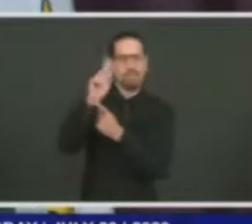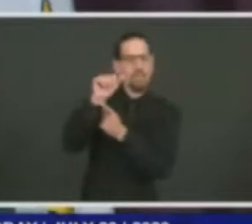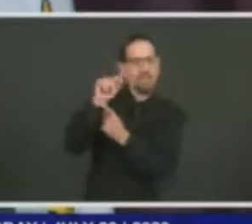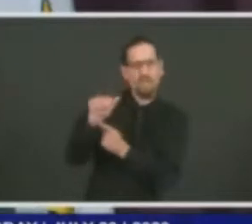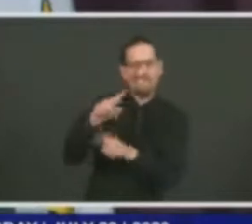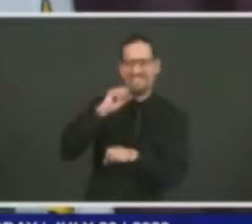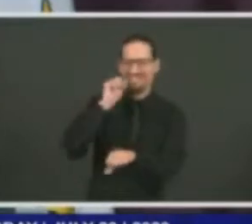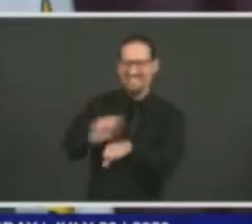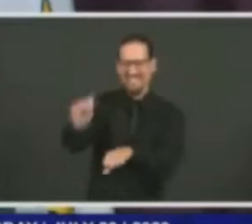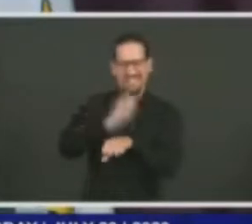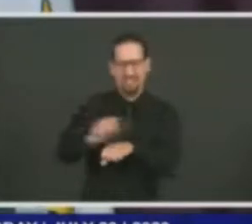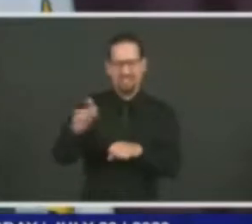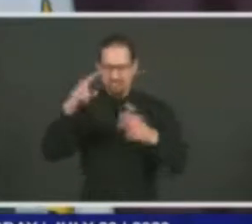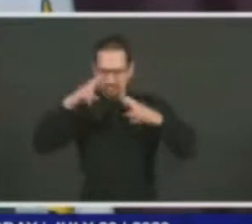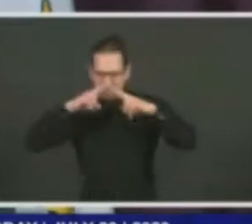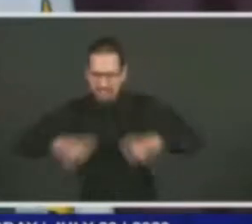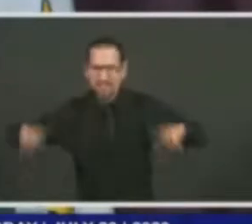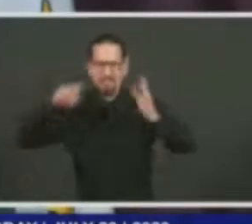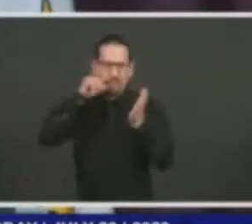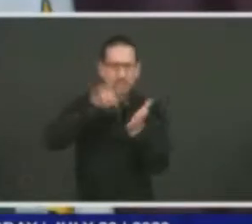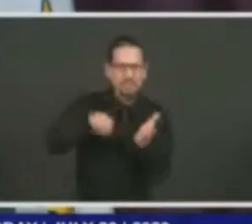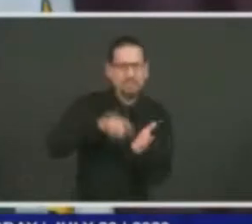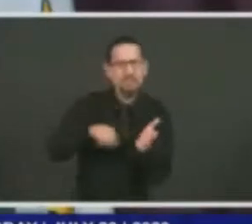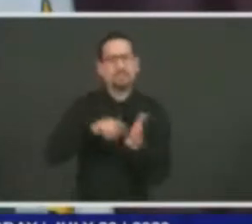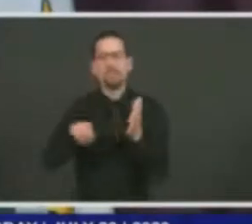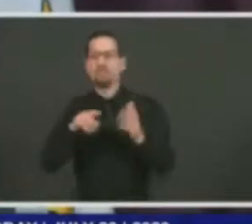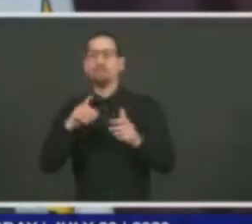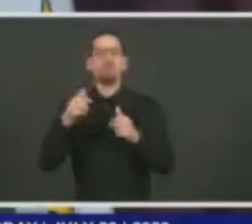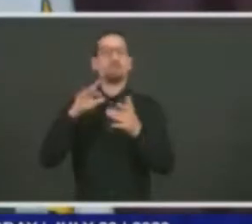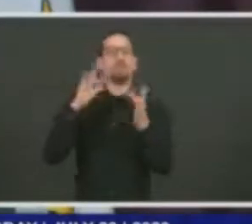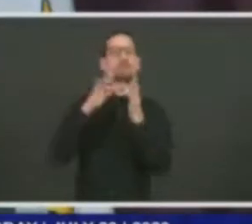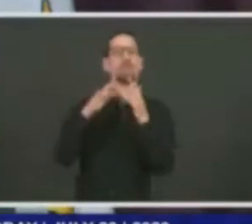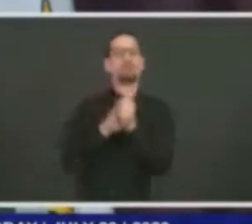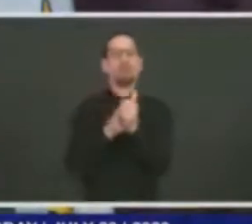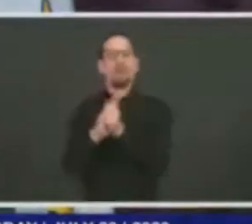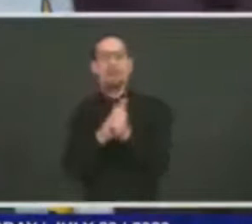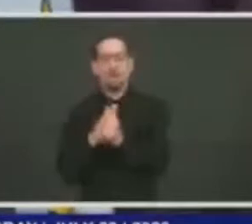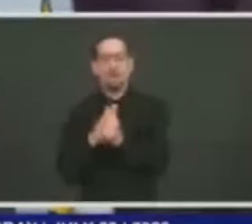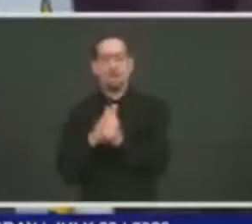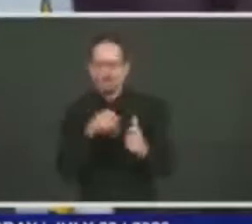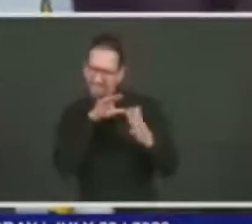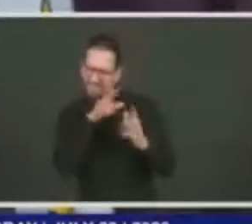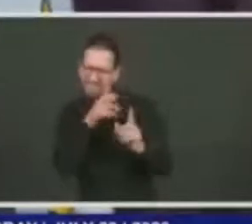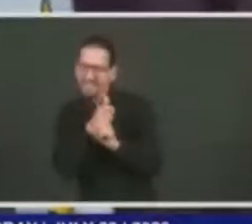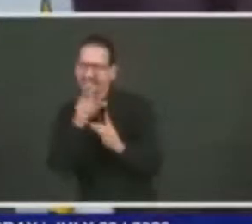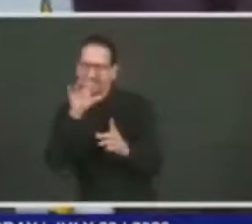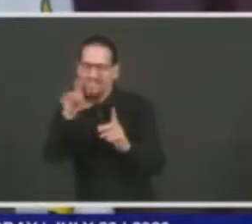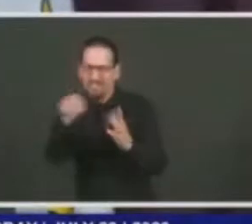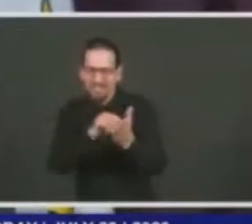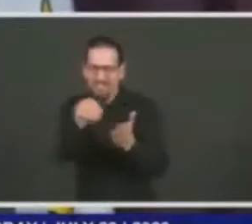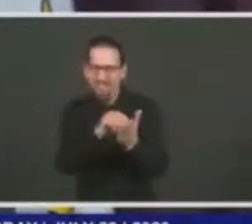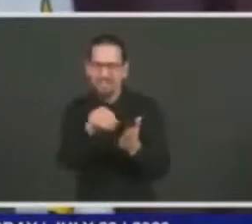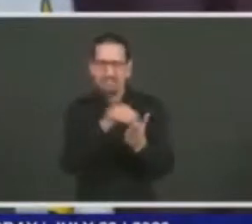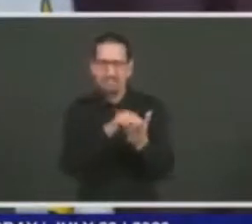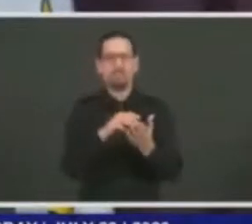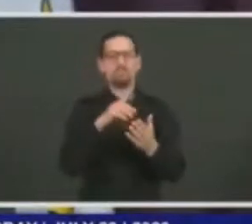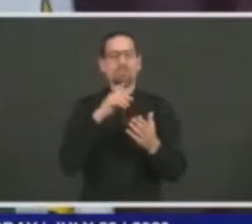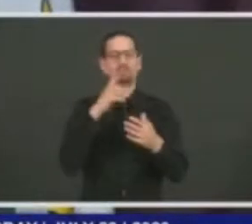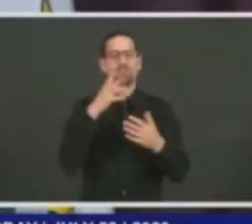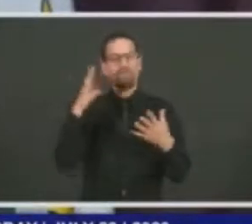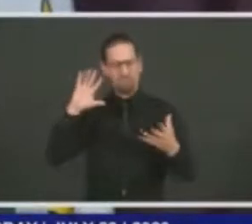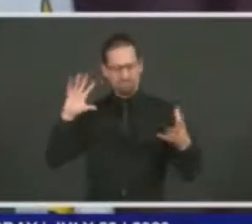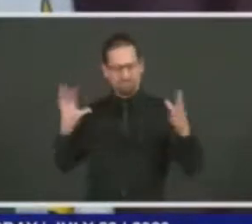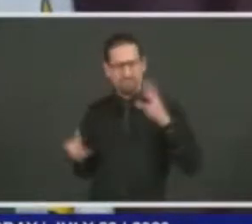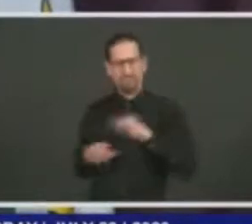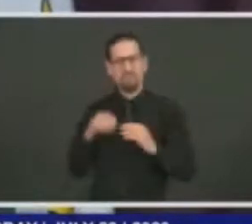than 4,000 positive cases. So a deep dive into more than 4,000 positive cases to try to